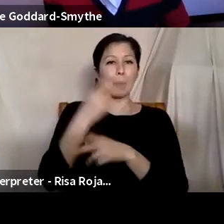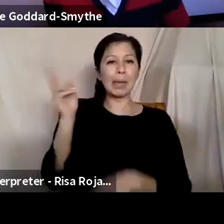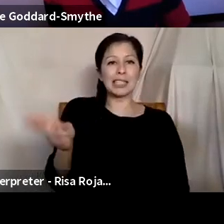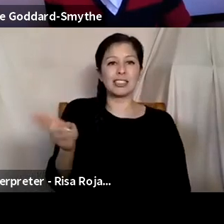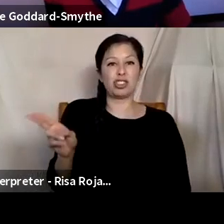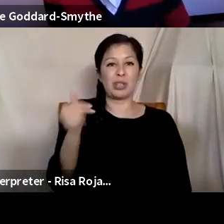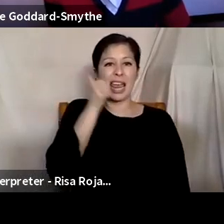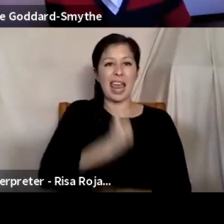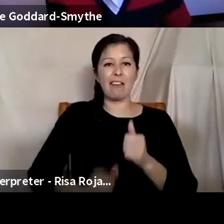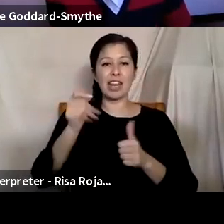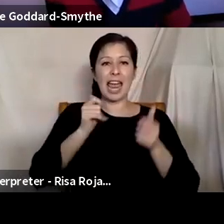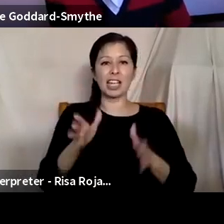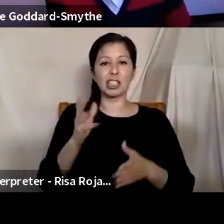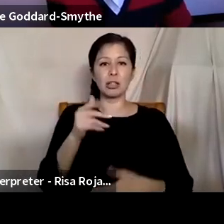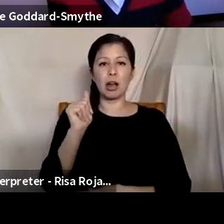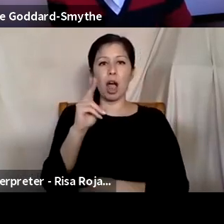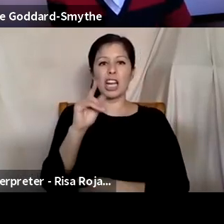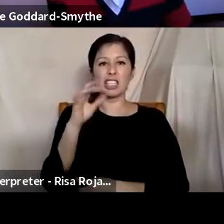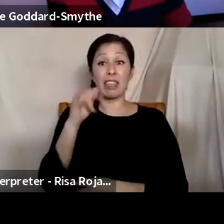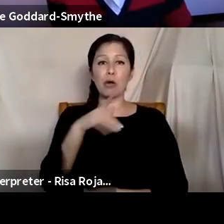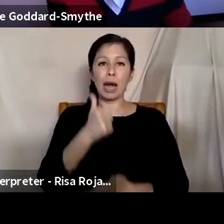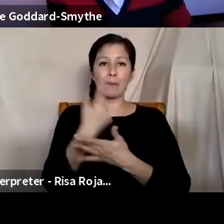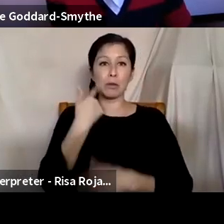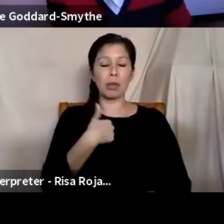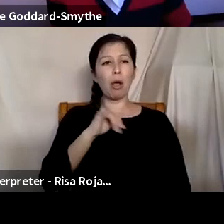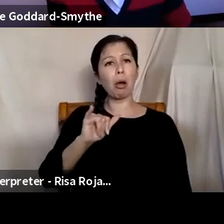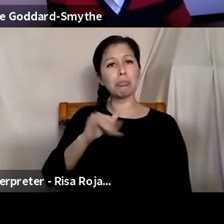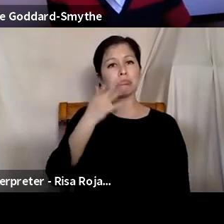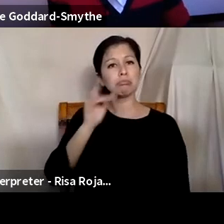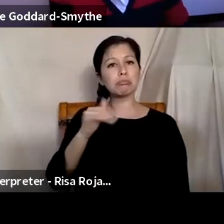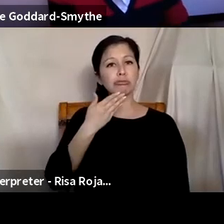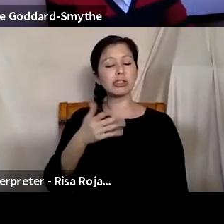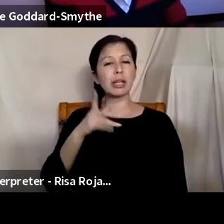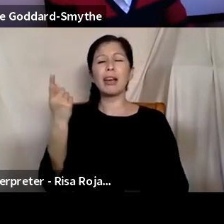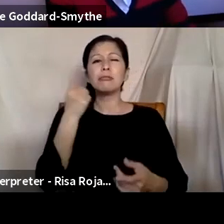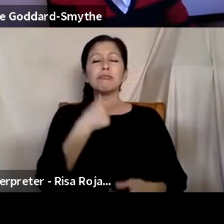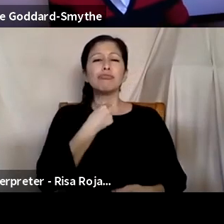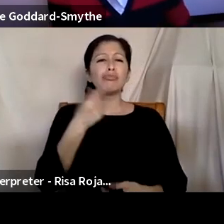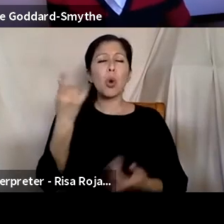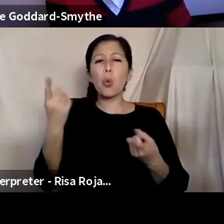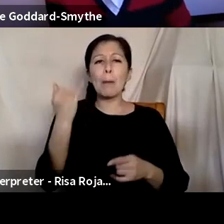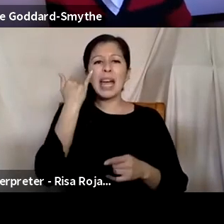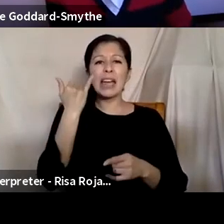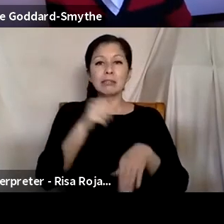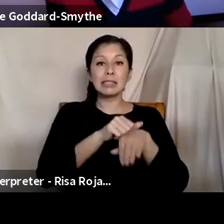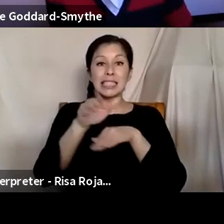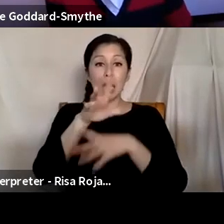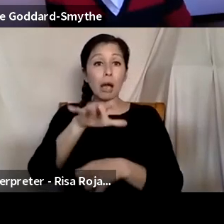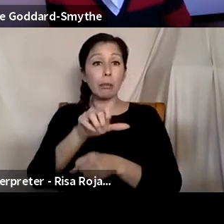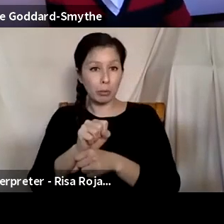of every actor's audition, which I find helpful. Oh, that's great. Now, what happens if you've put out some appointments